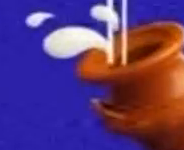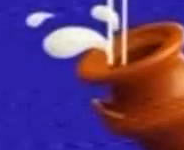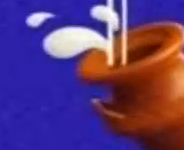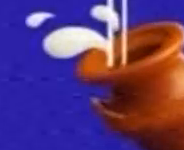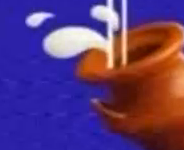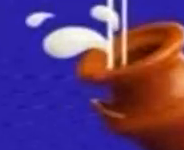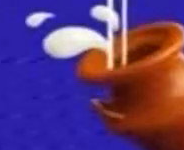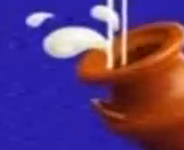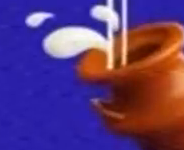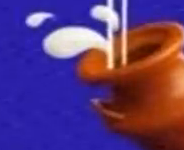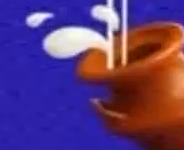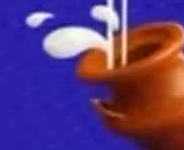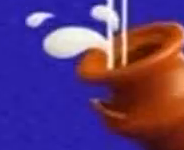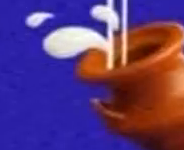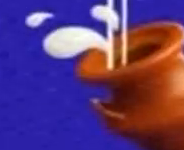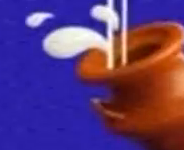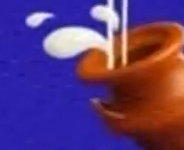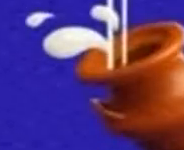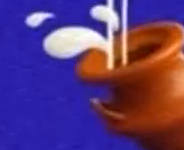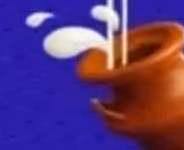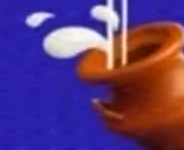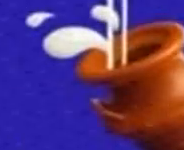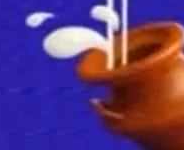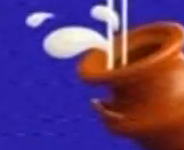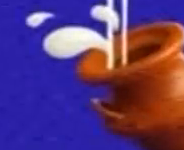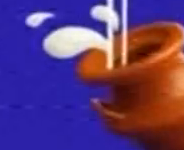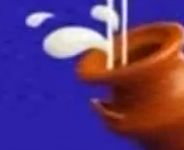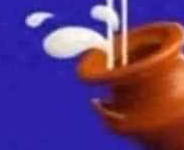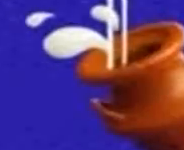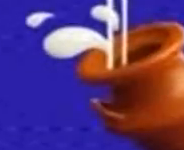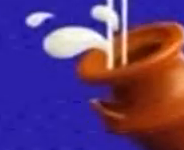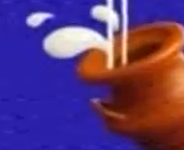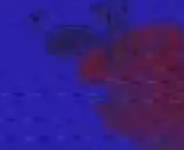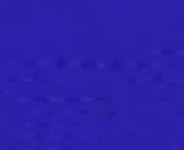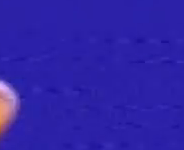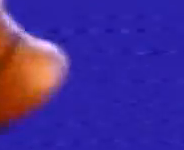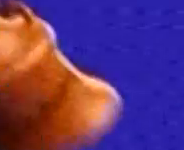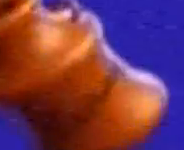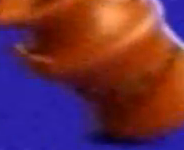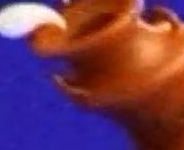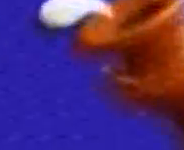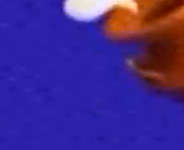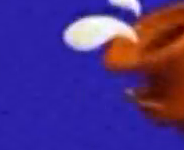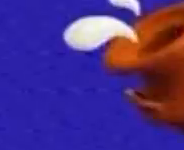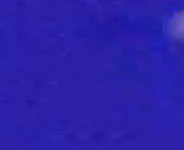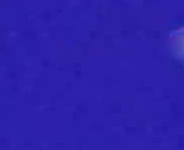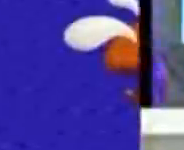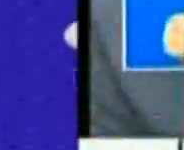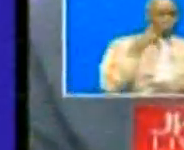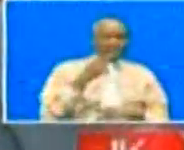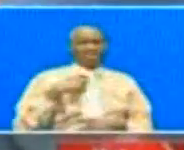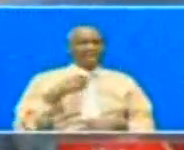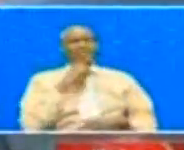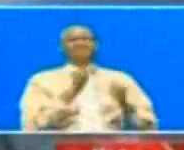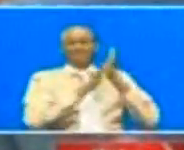a superstar. A guy, I see it in the papers all the time. That this is the man known or woman